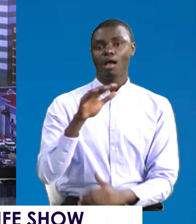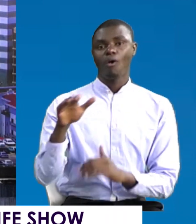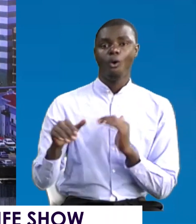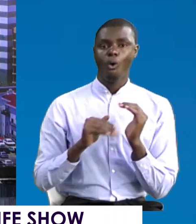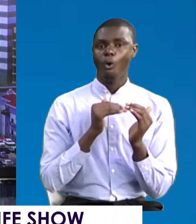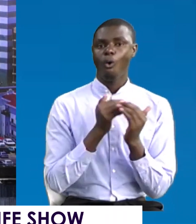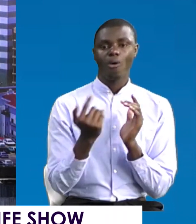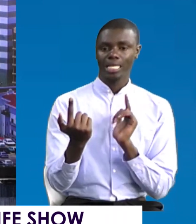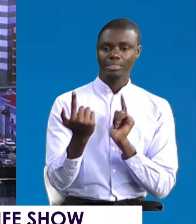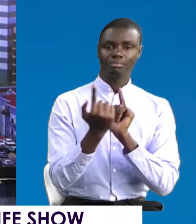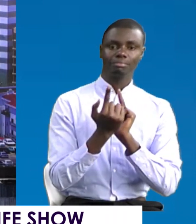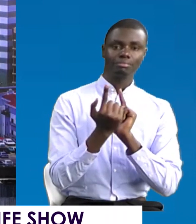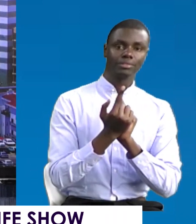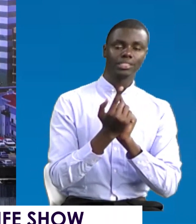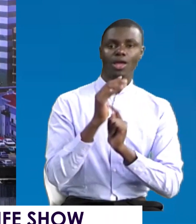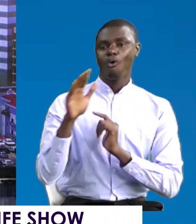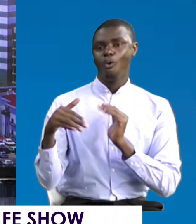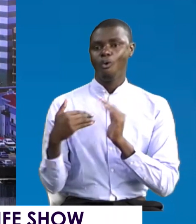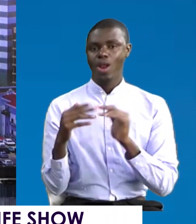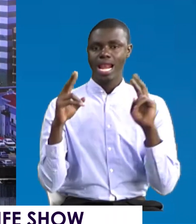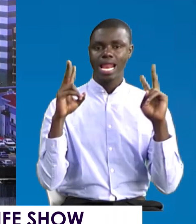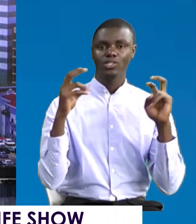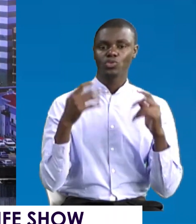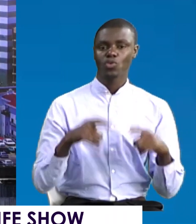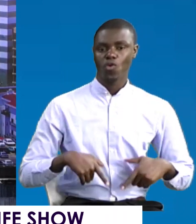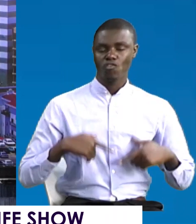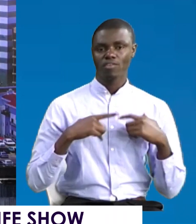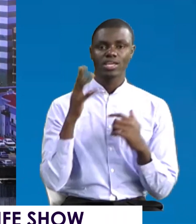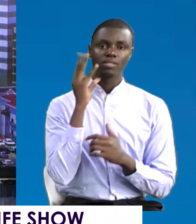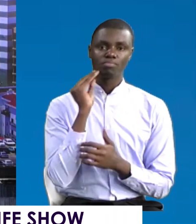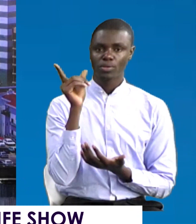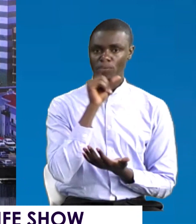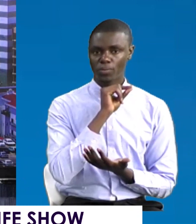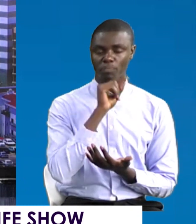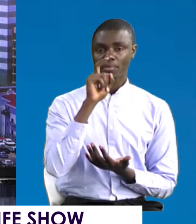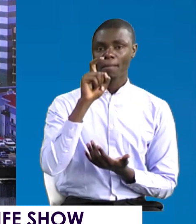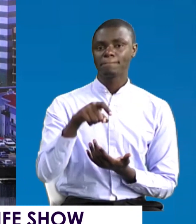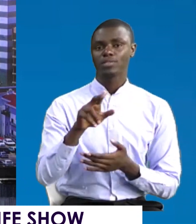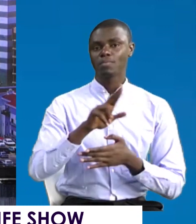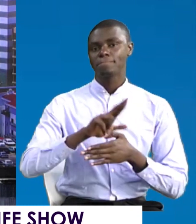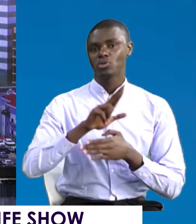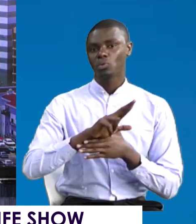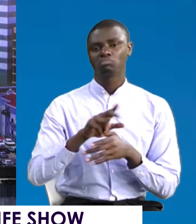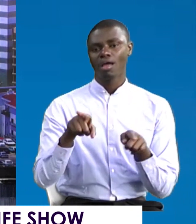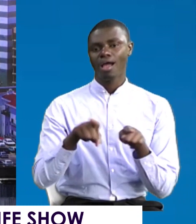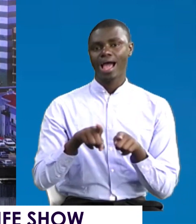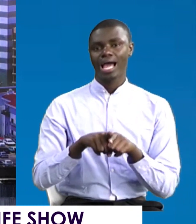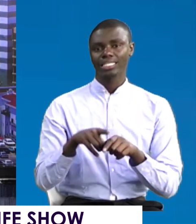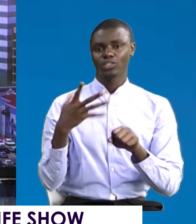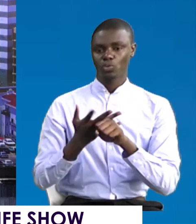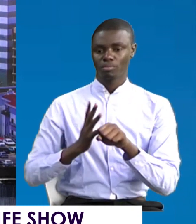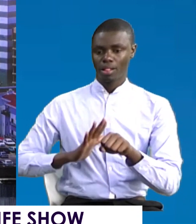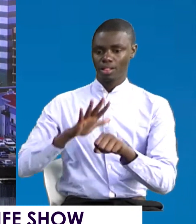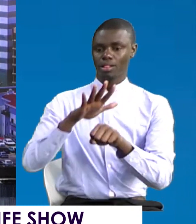Every encounter, every issue of life that you've gone through should be used as a stepping stone for